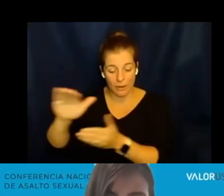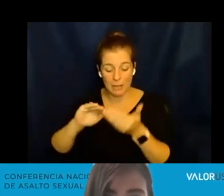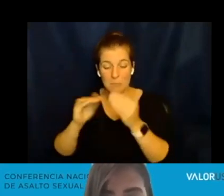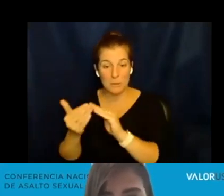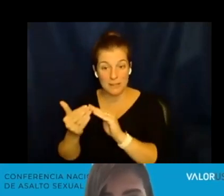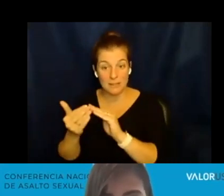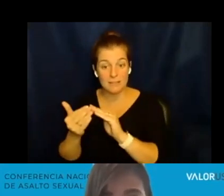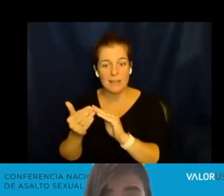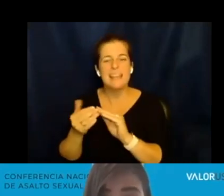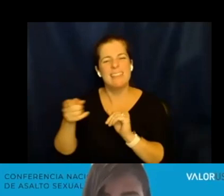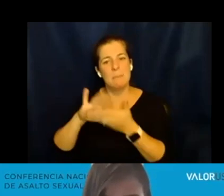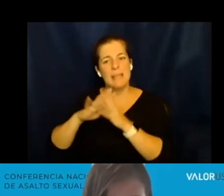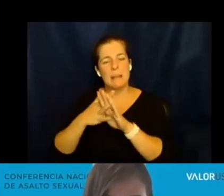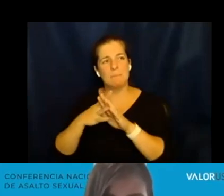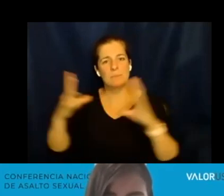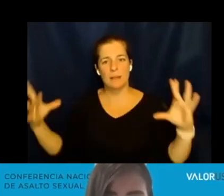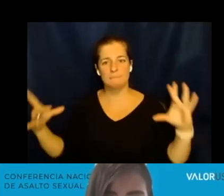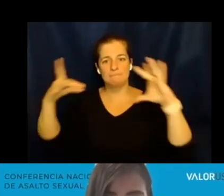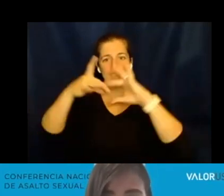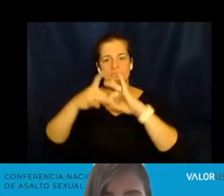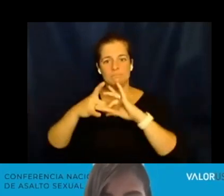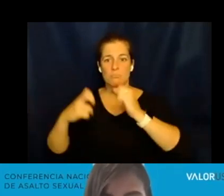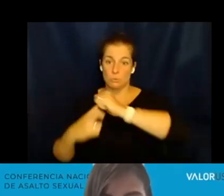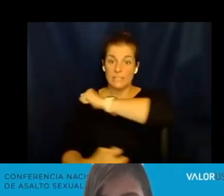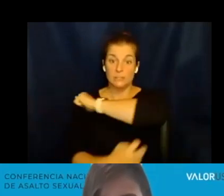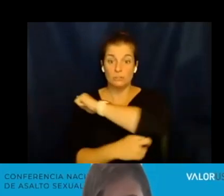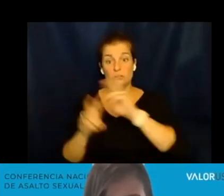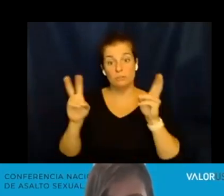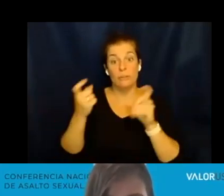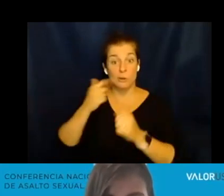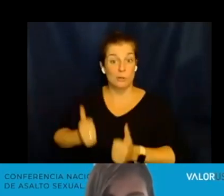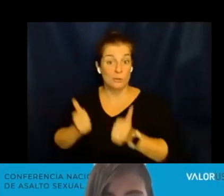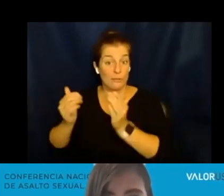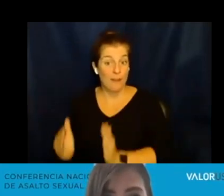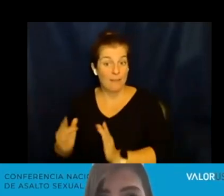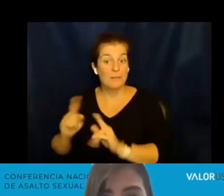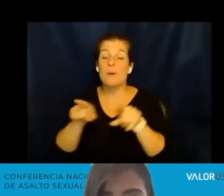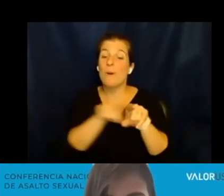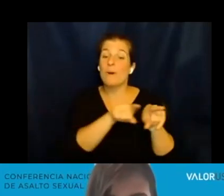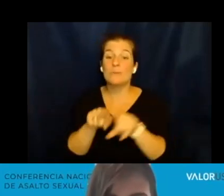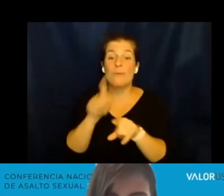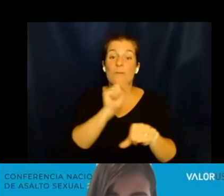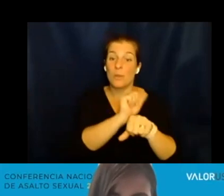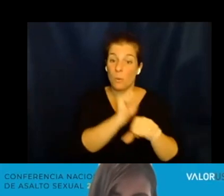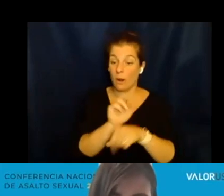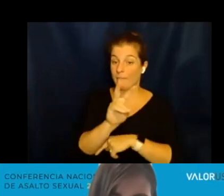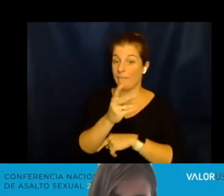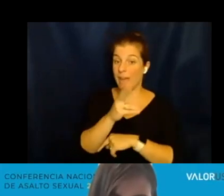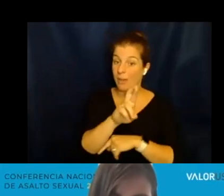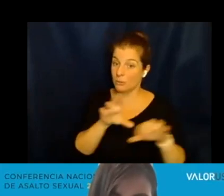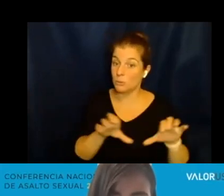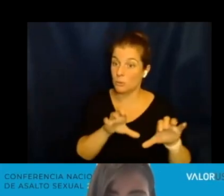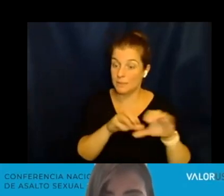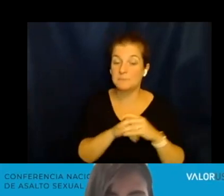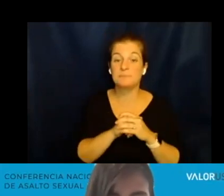bridge, not only for the survivors, but also for the work that Valor is doing, not only through our